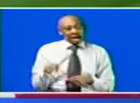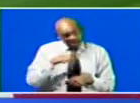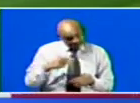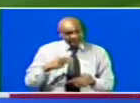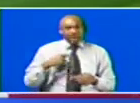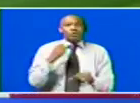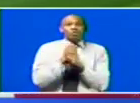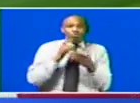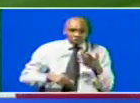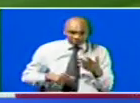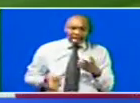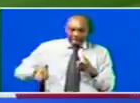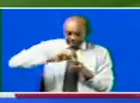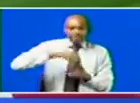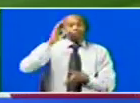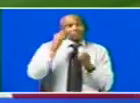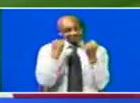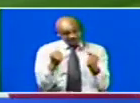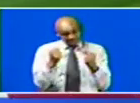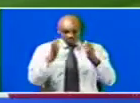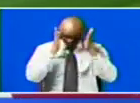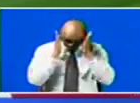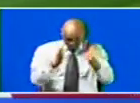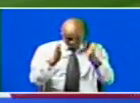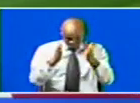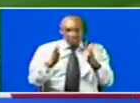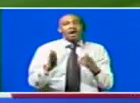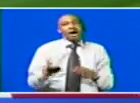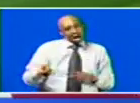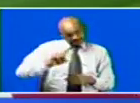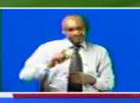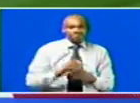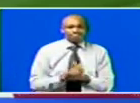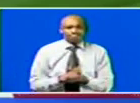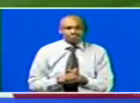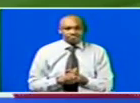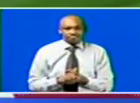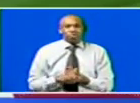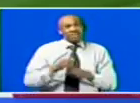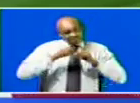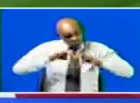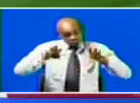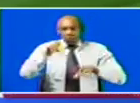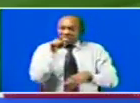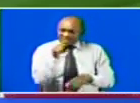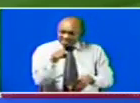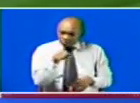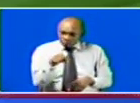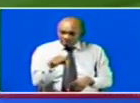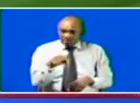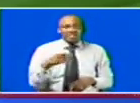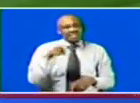renew our vigor, our commitment, and our focus. Devolution remains our